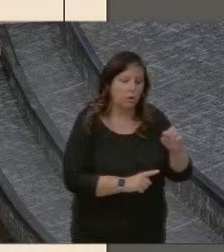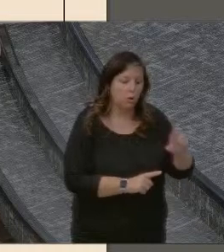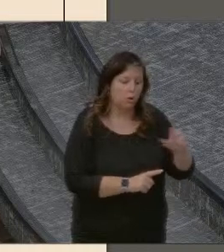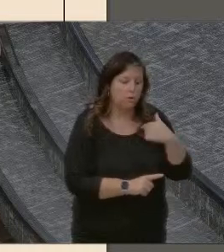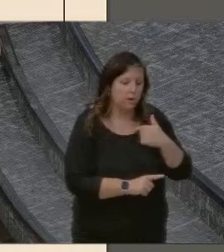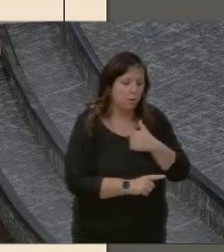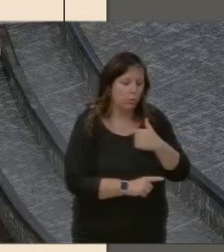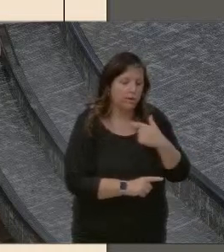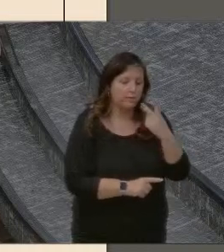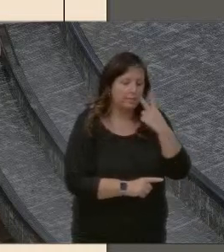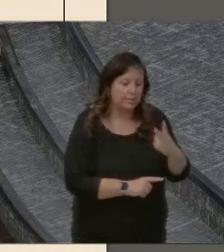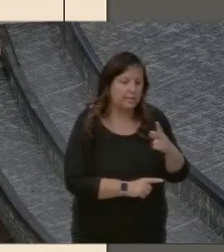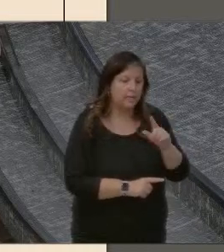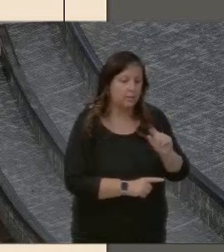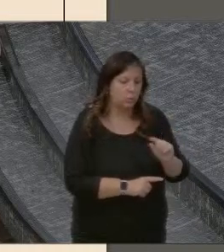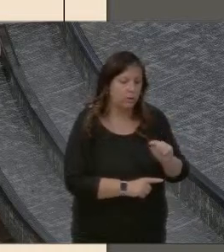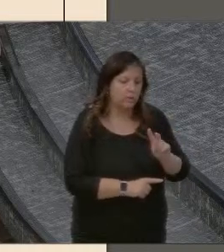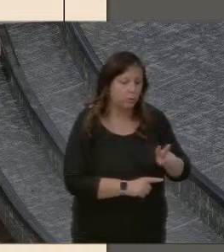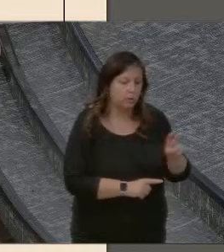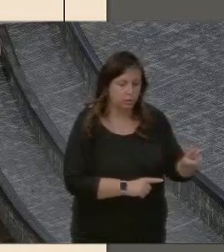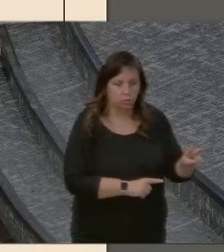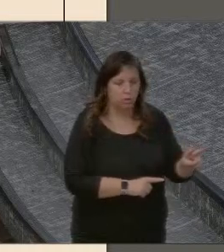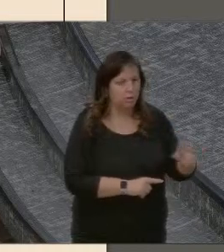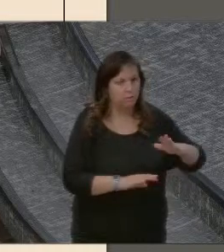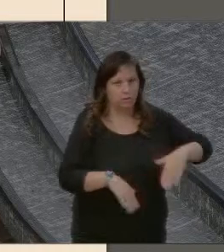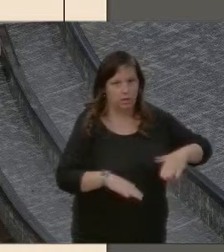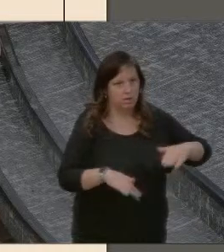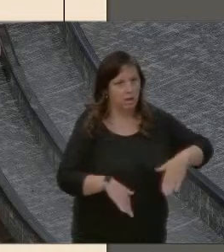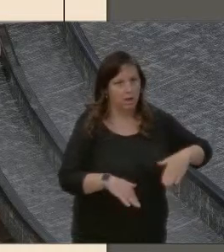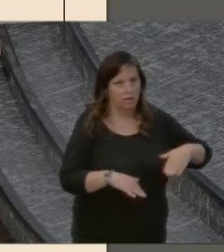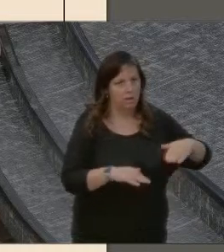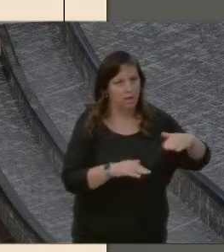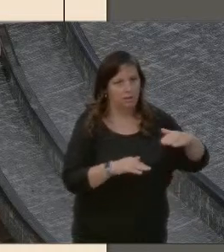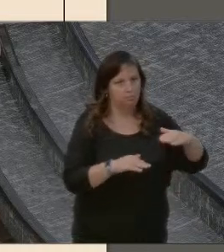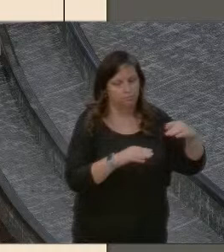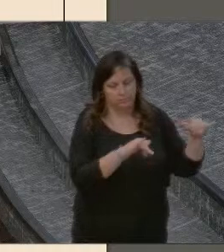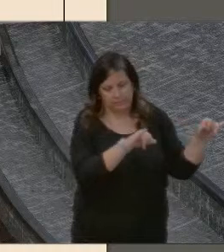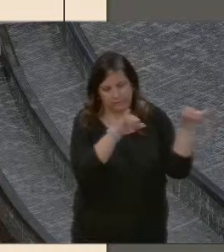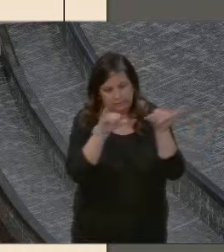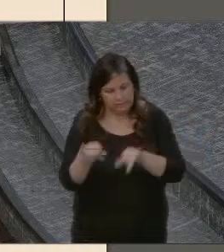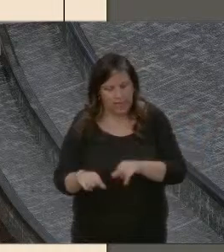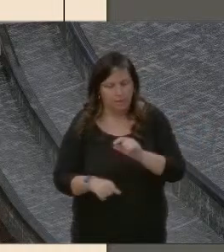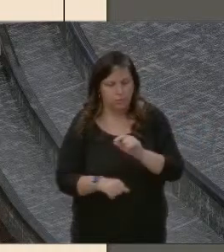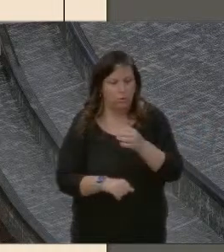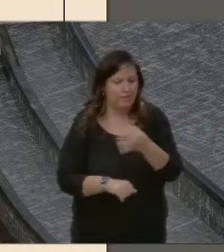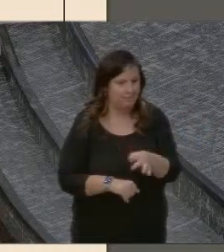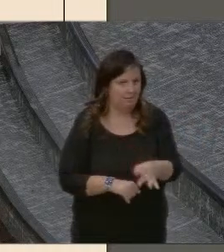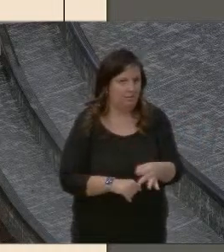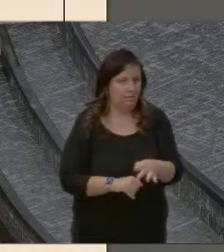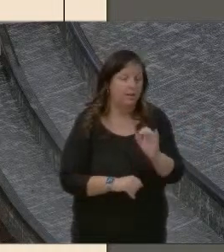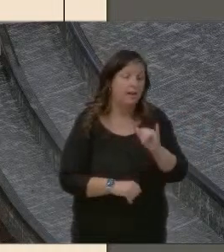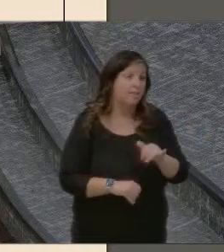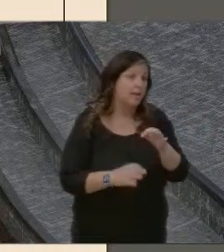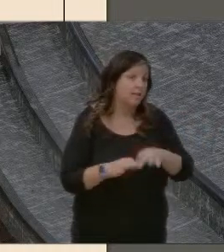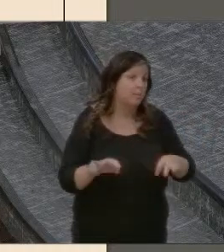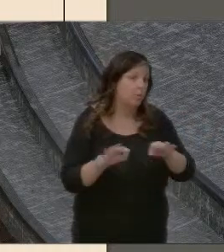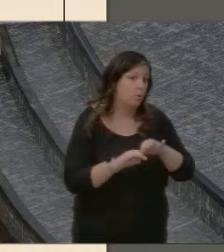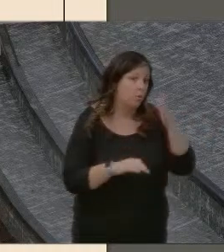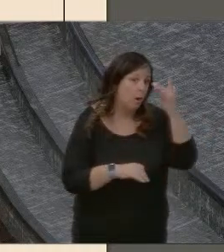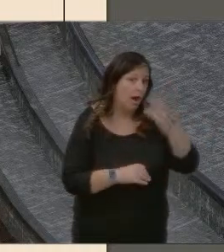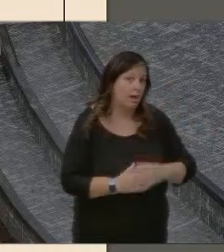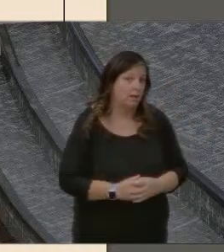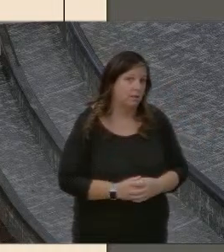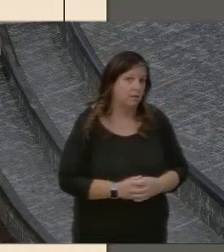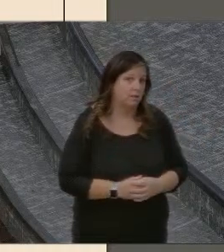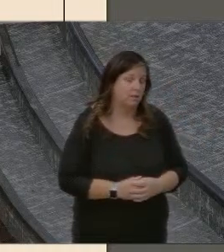not yet returned to the 2019 levels. And that is important because last year was a